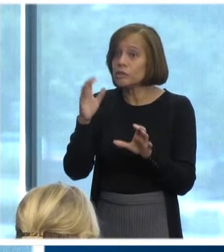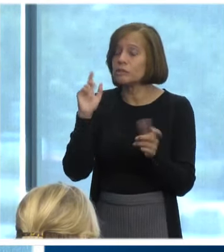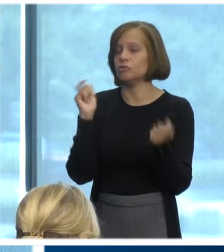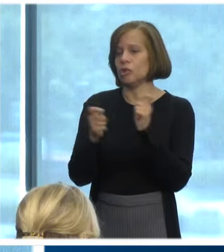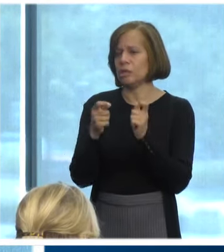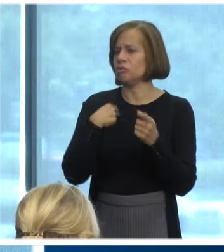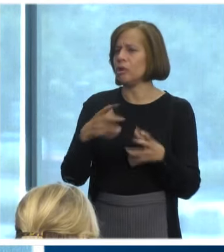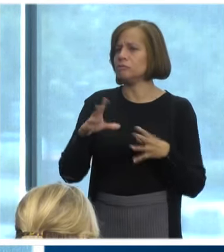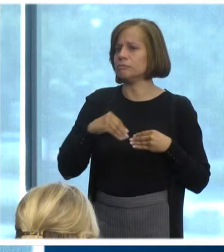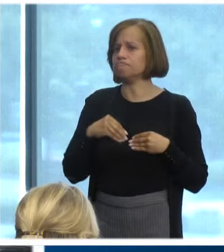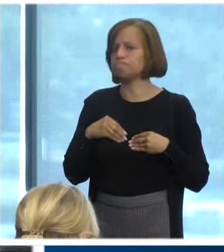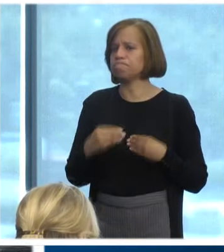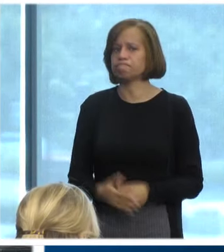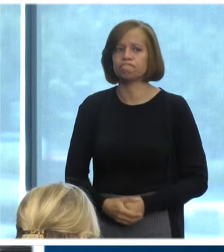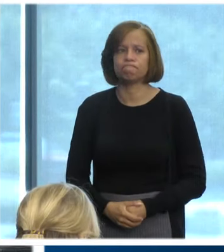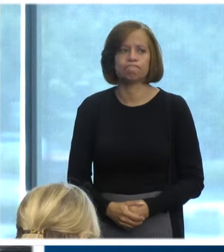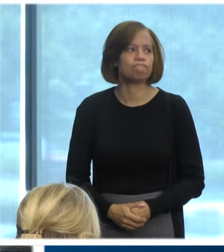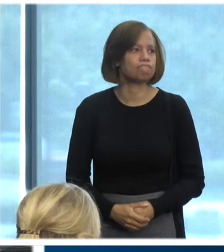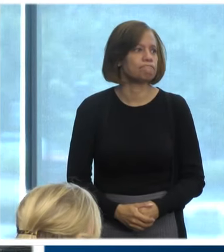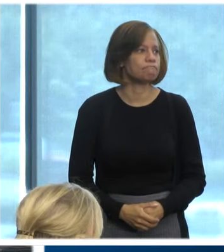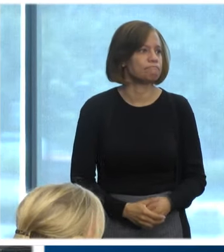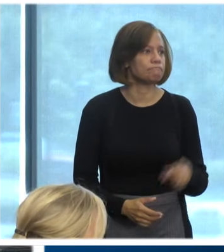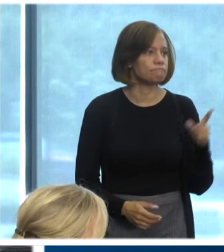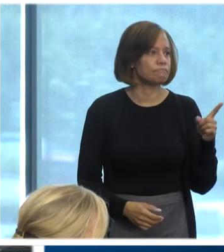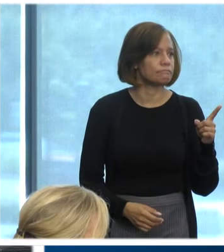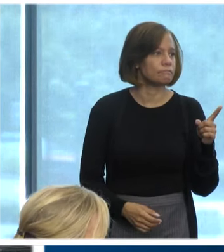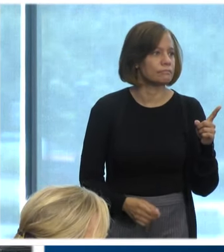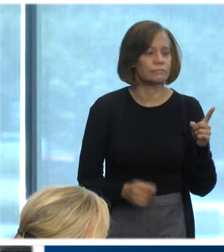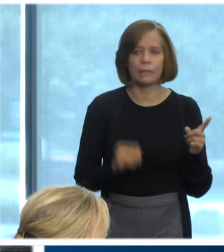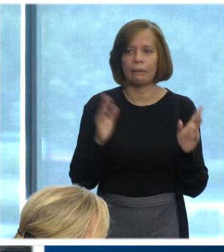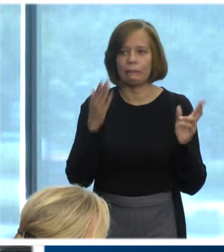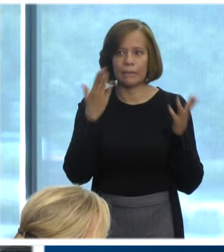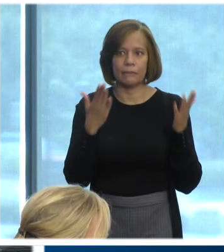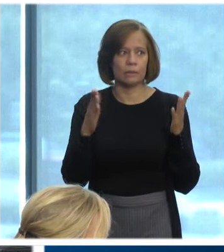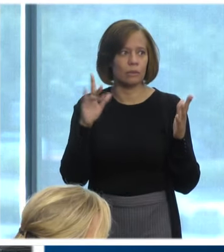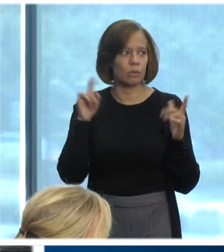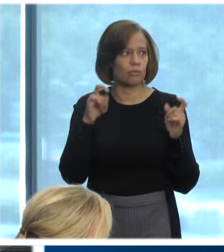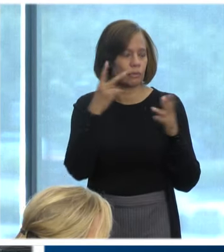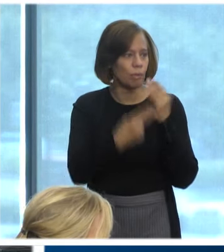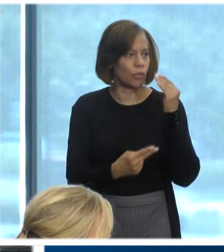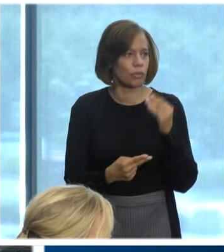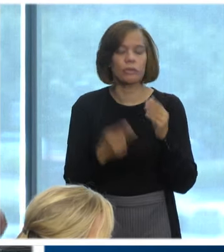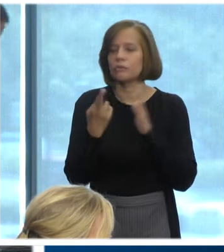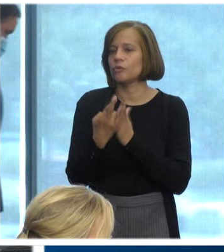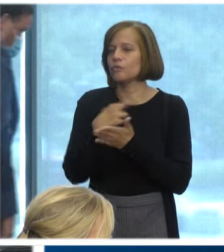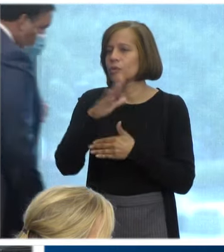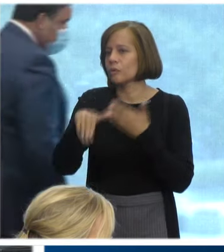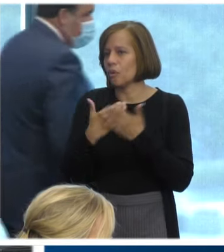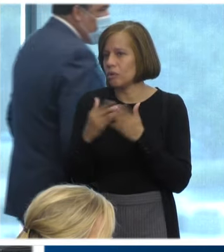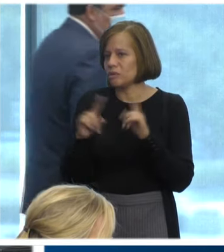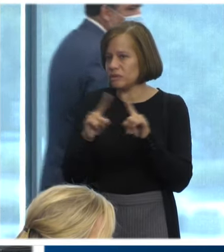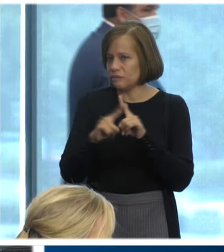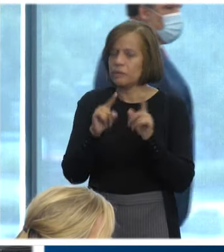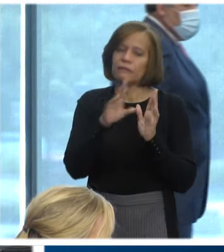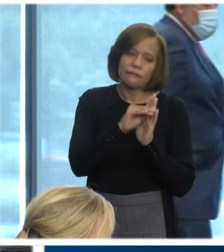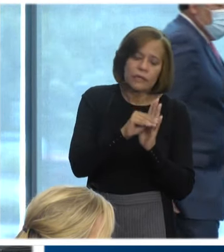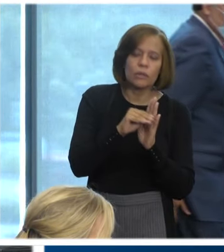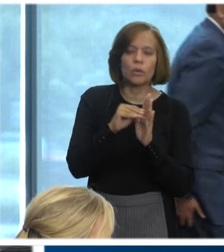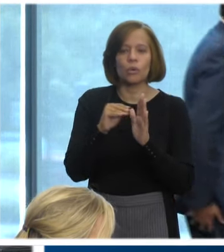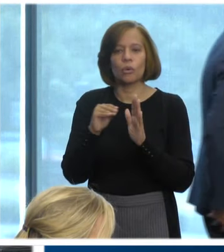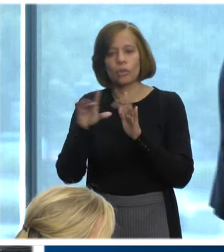something I embrace. Chief, maybe this is a question for both of you. In reviewing all of these, the videos, the